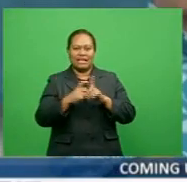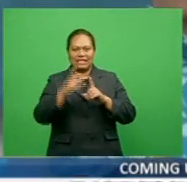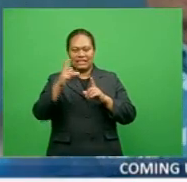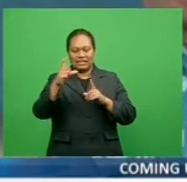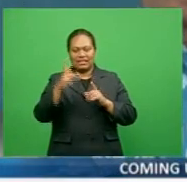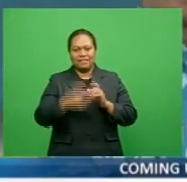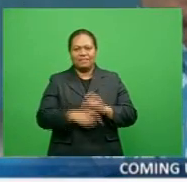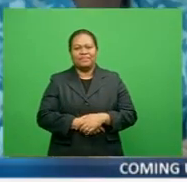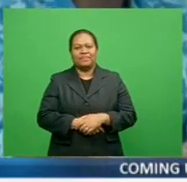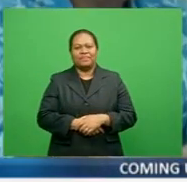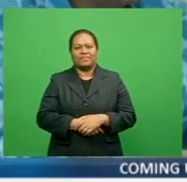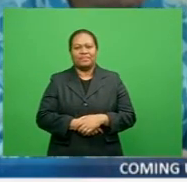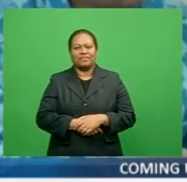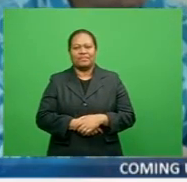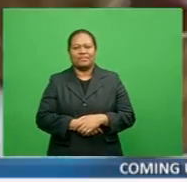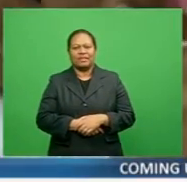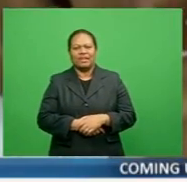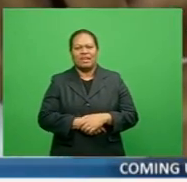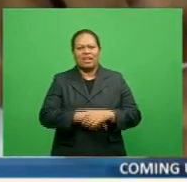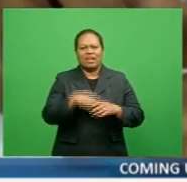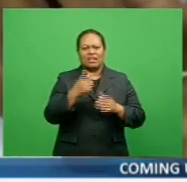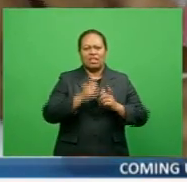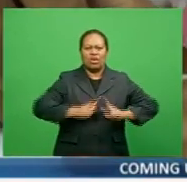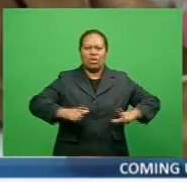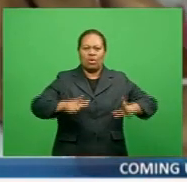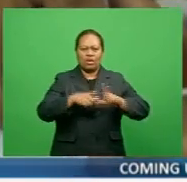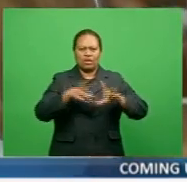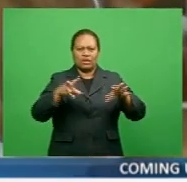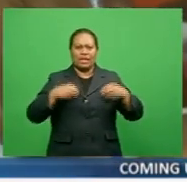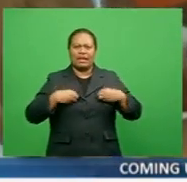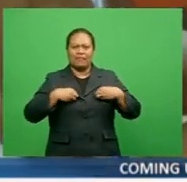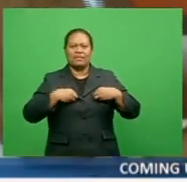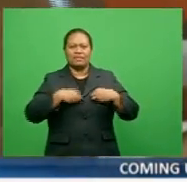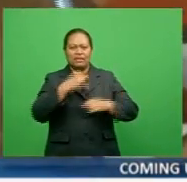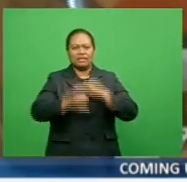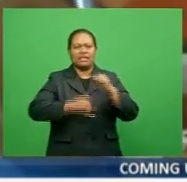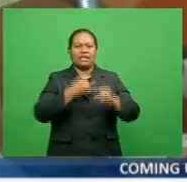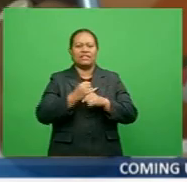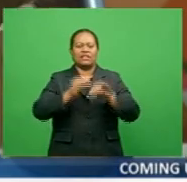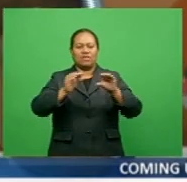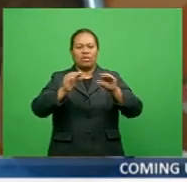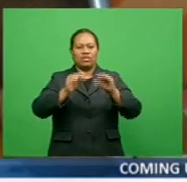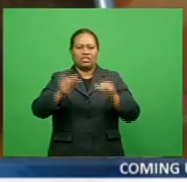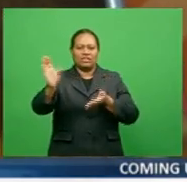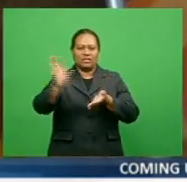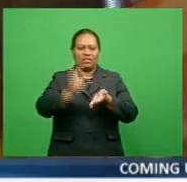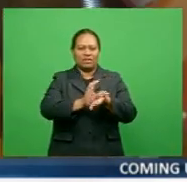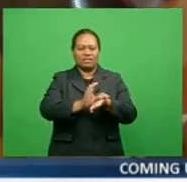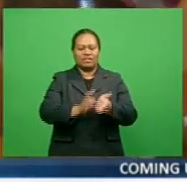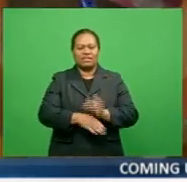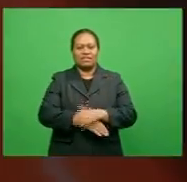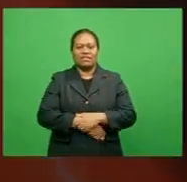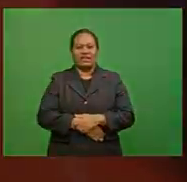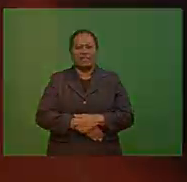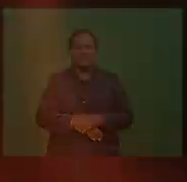title, and Rambele first local to receive international coaching grant. This and more coming up.